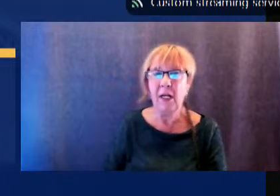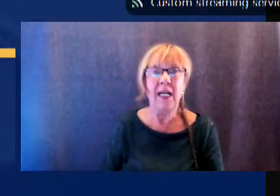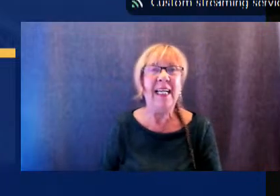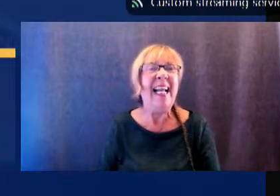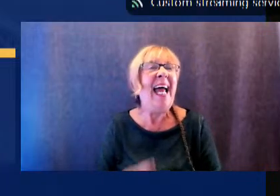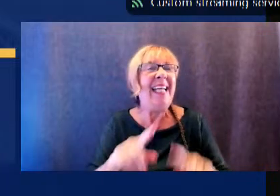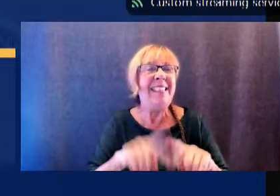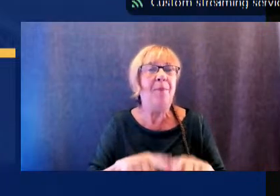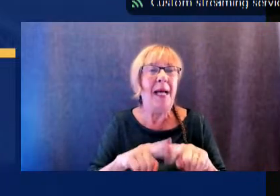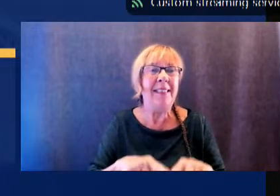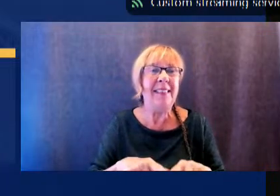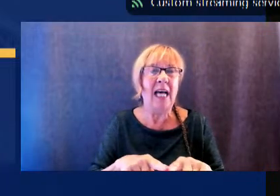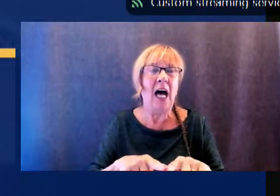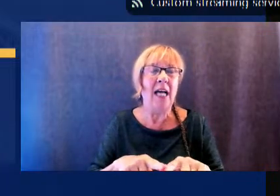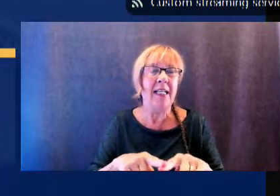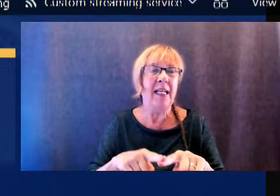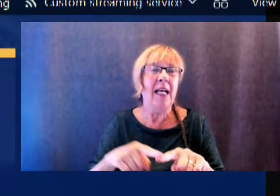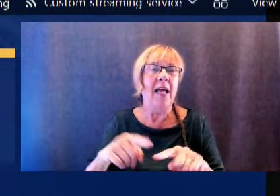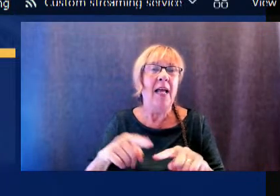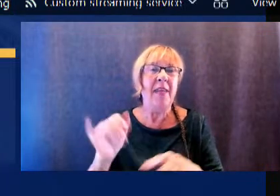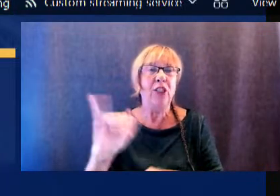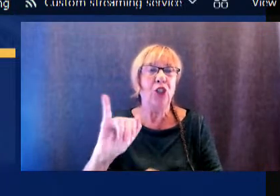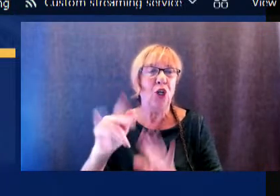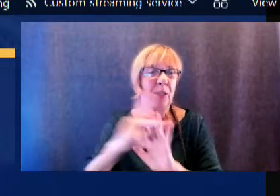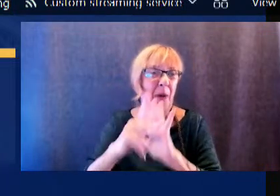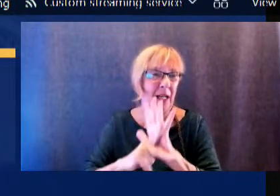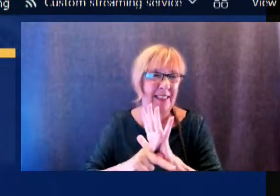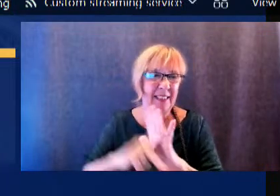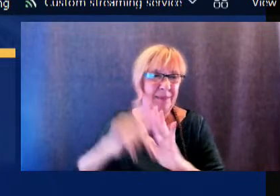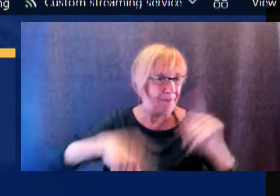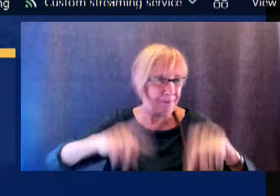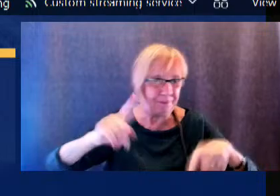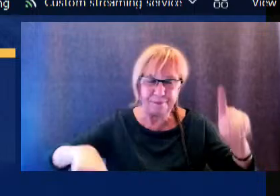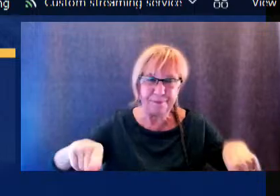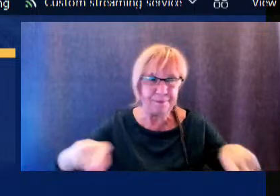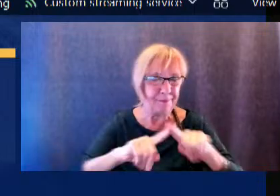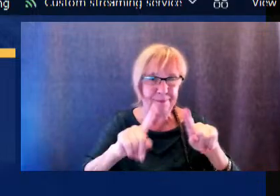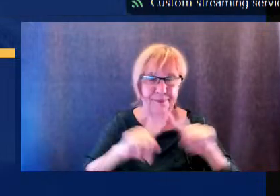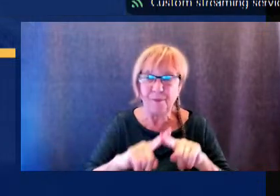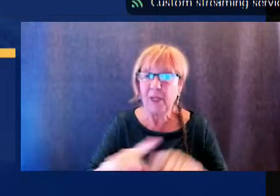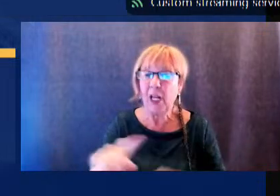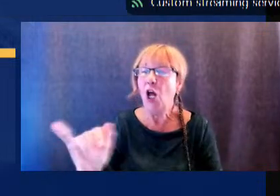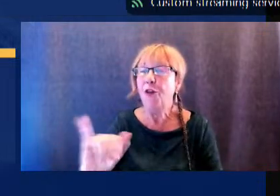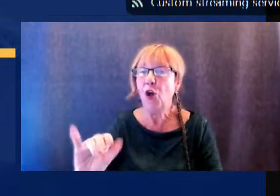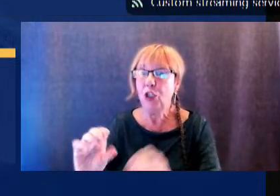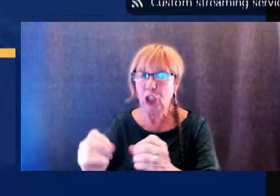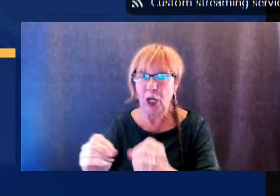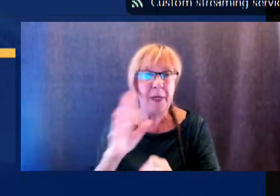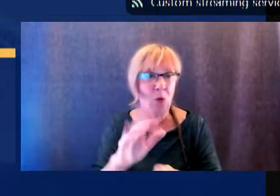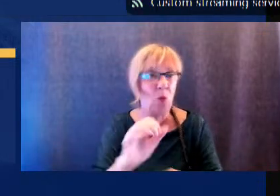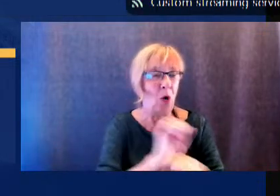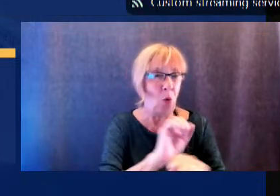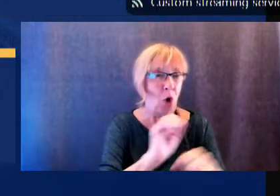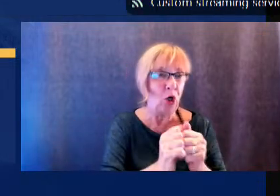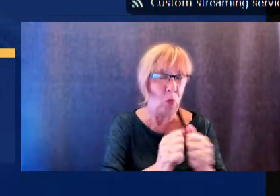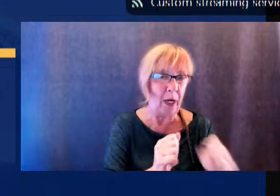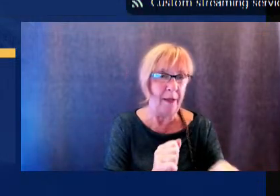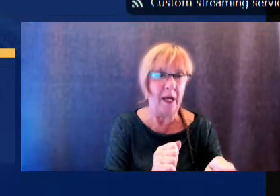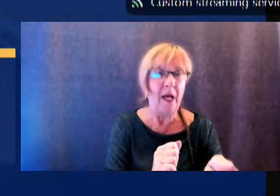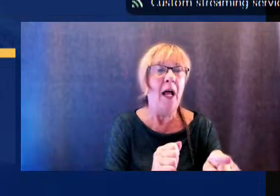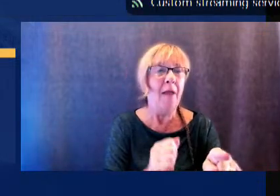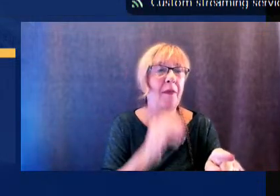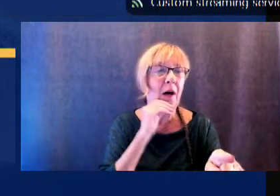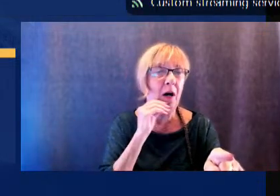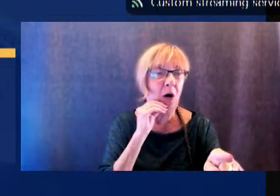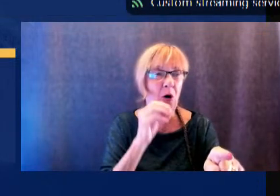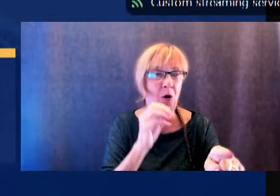insurance policy. So the county will work with the property owner's insurance carrier to work out the debris removal payments.